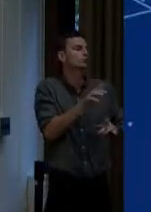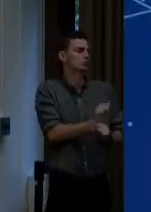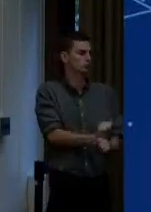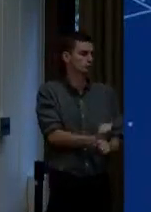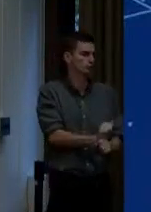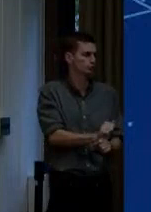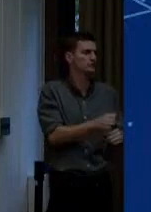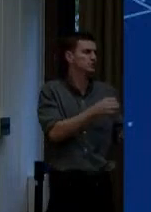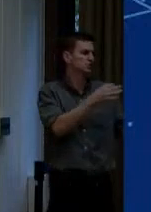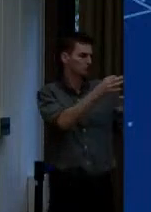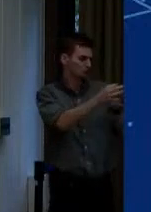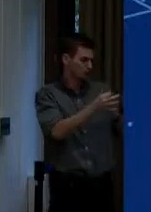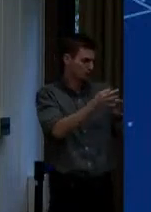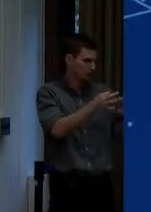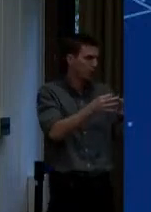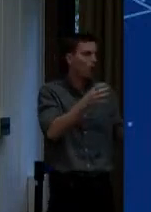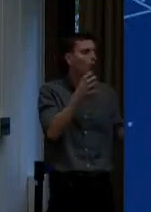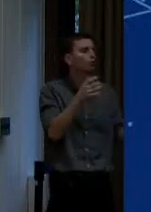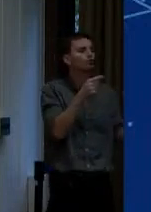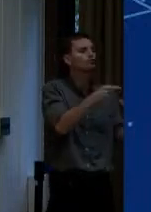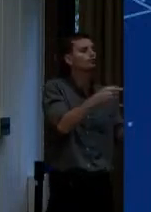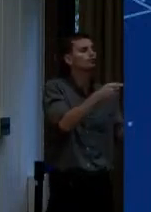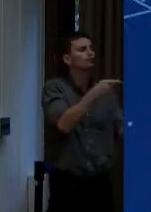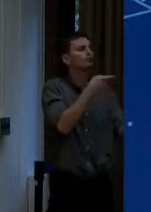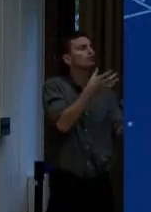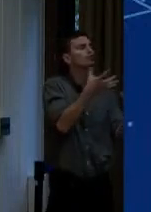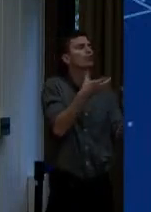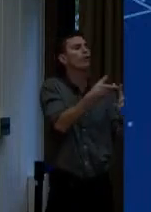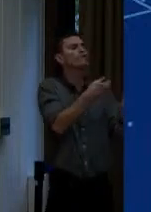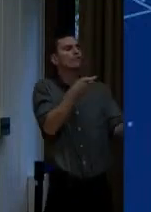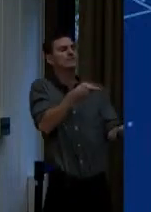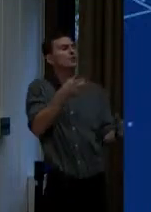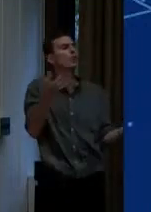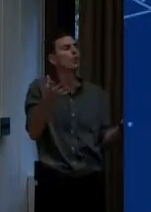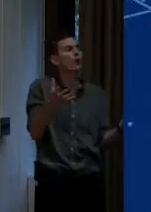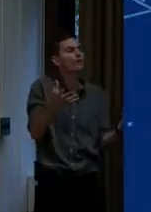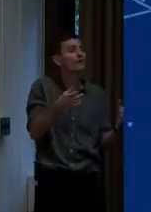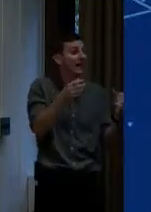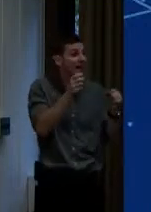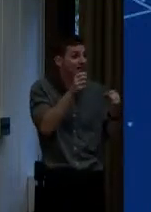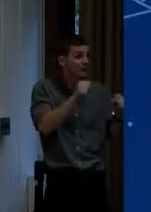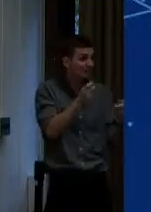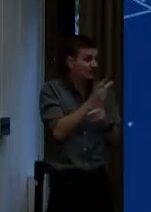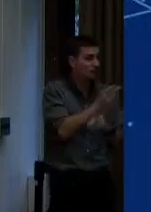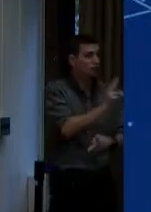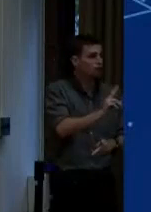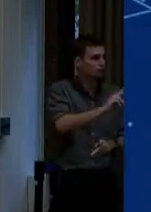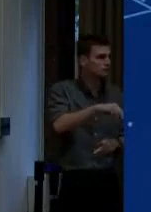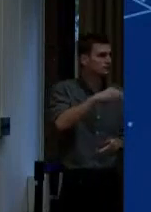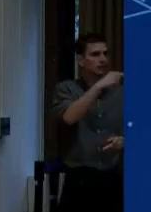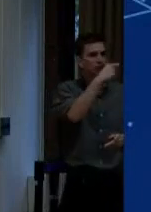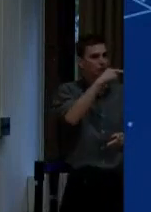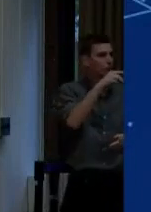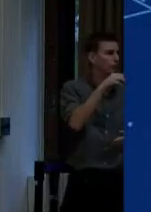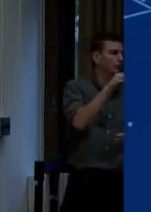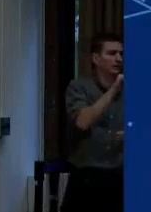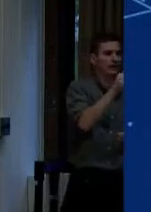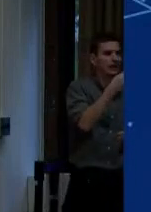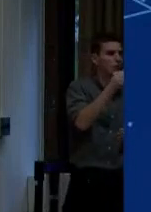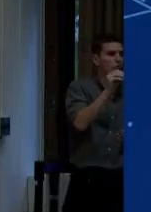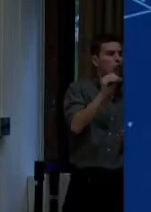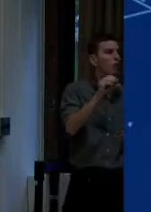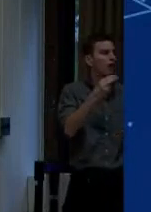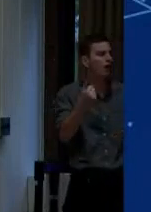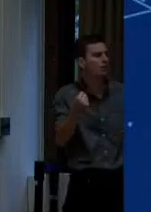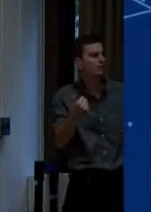of it? That instruction piece is really to be done on a search engine, right? This is the information that I need